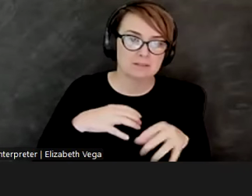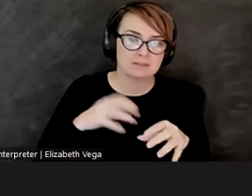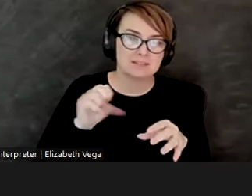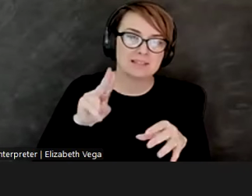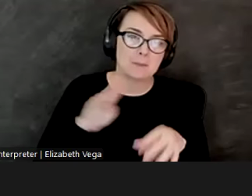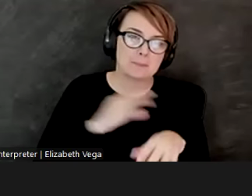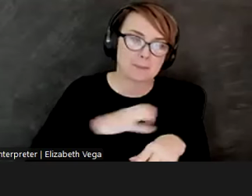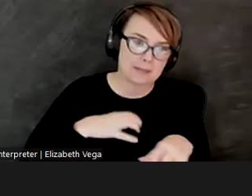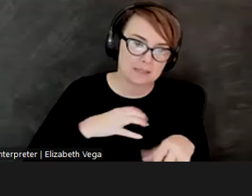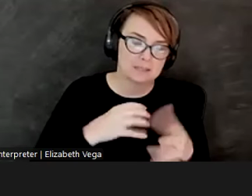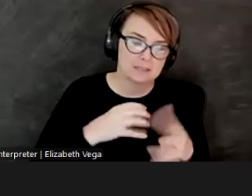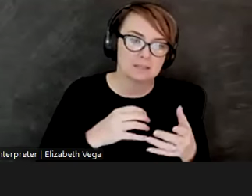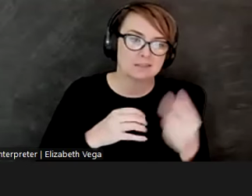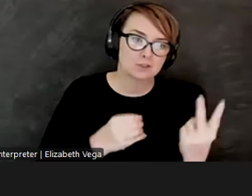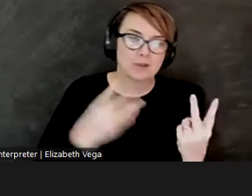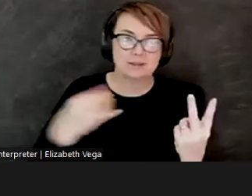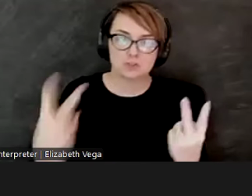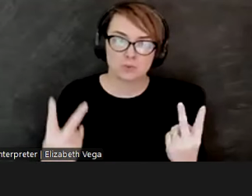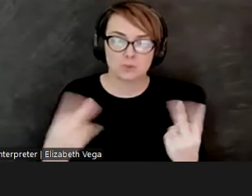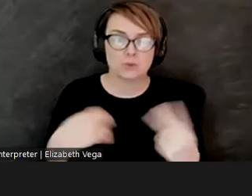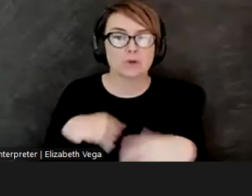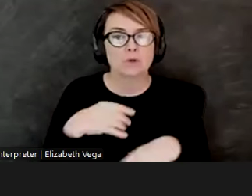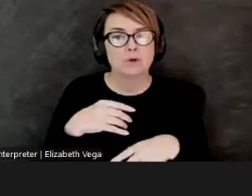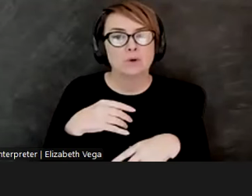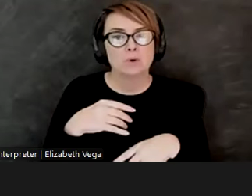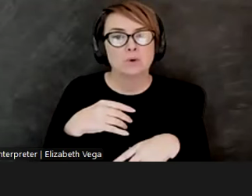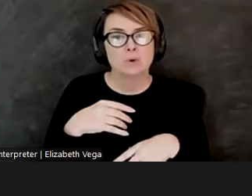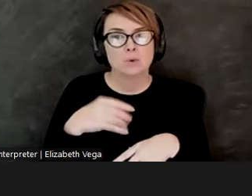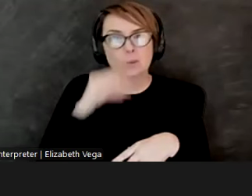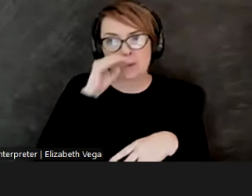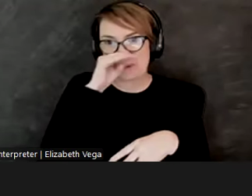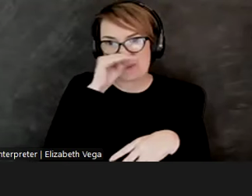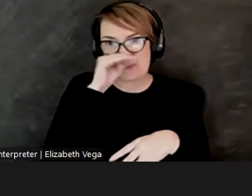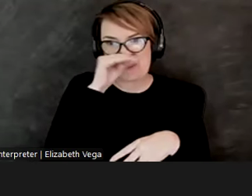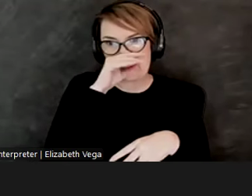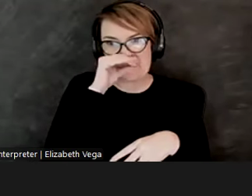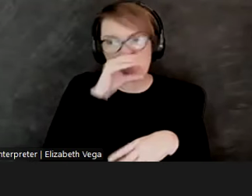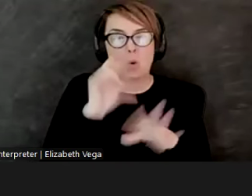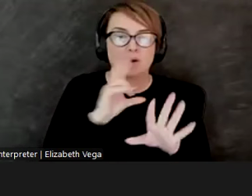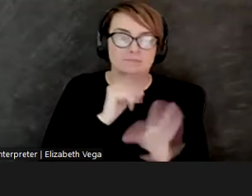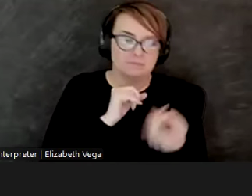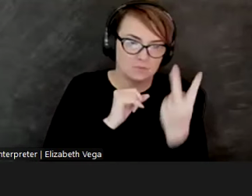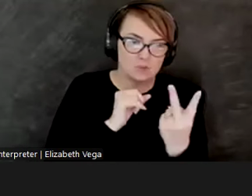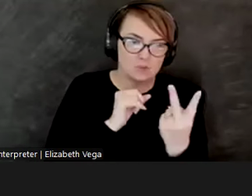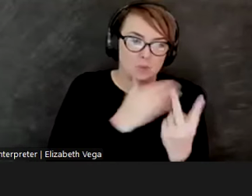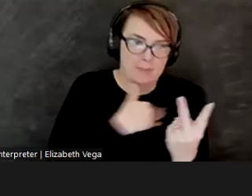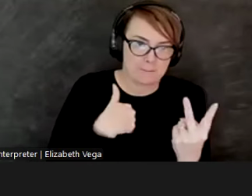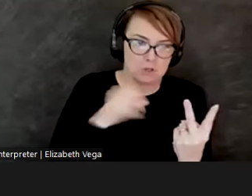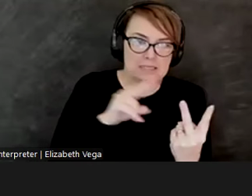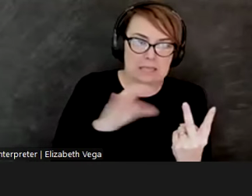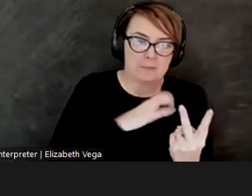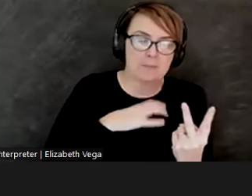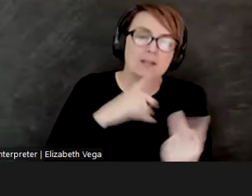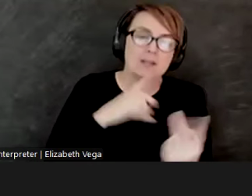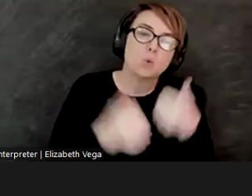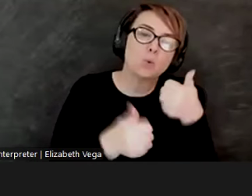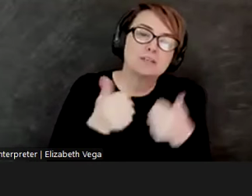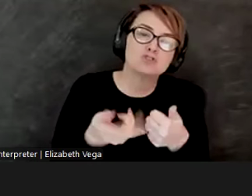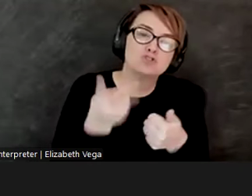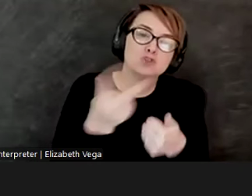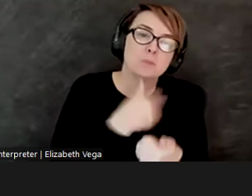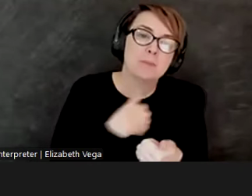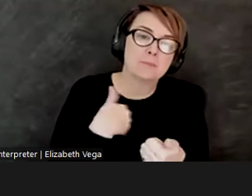How would what two members might we could we talk for a minute, because we can maybe roll it all up into a motion. Are there two members